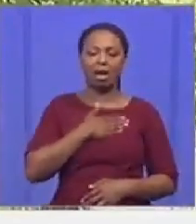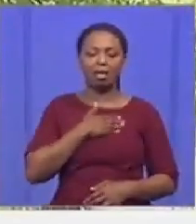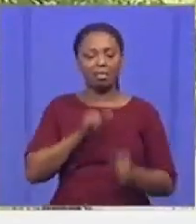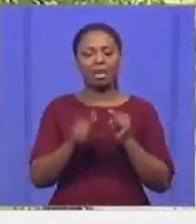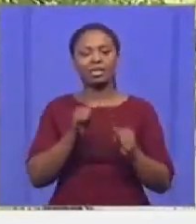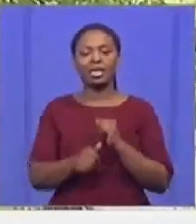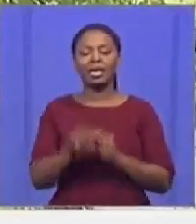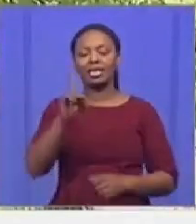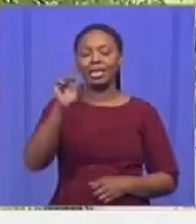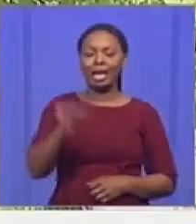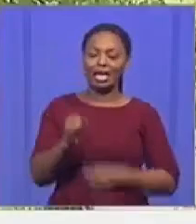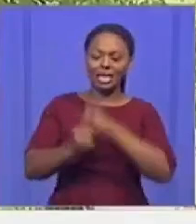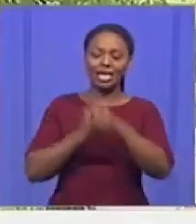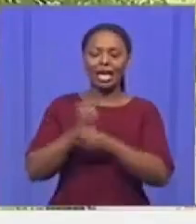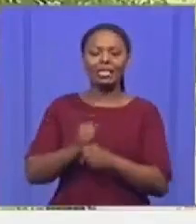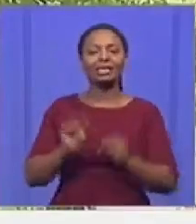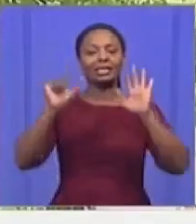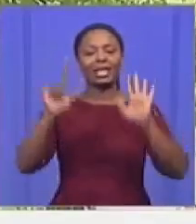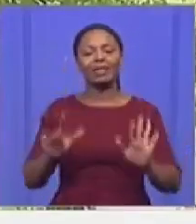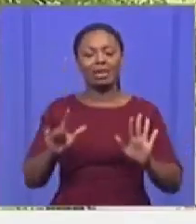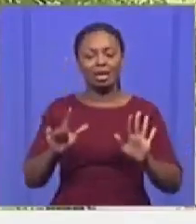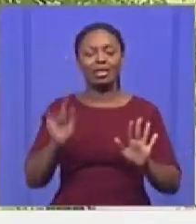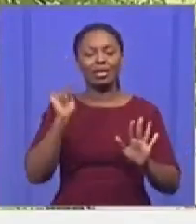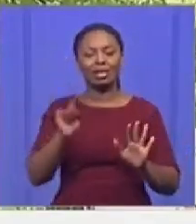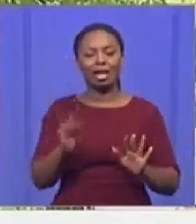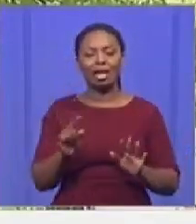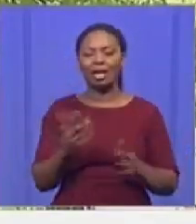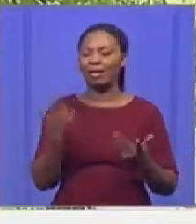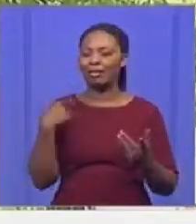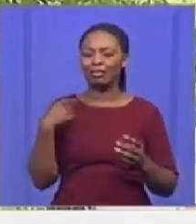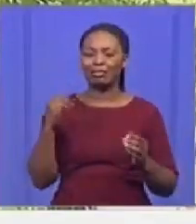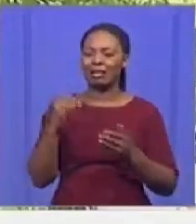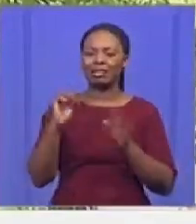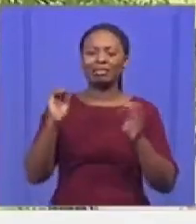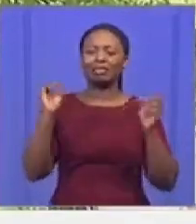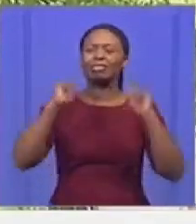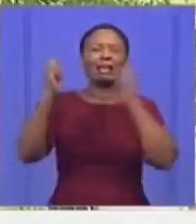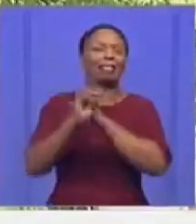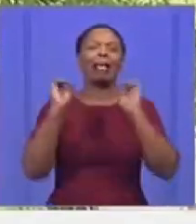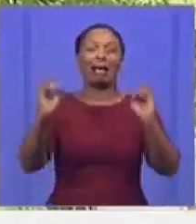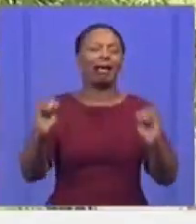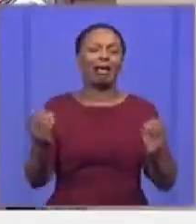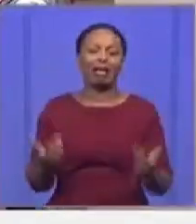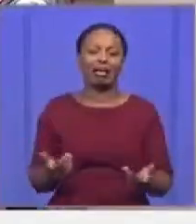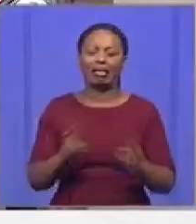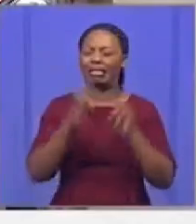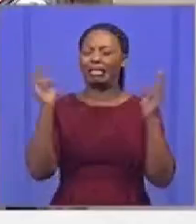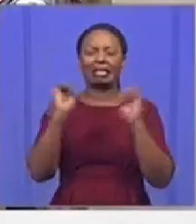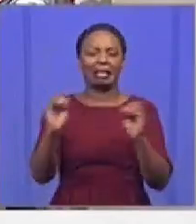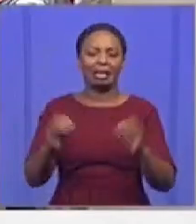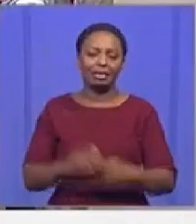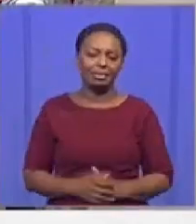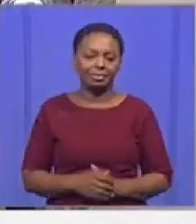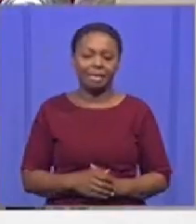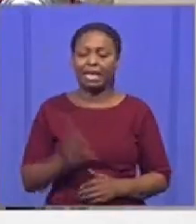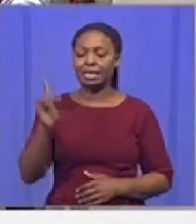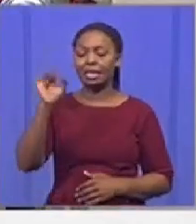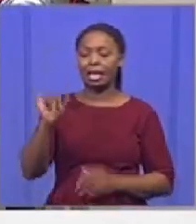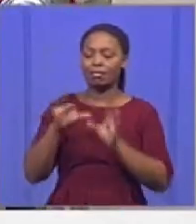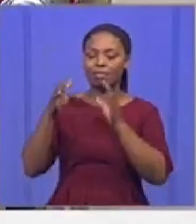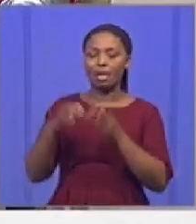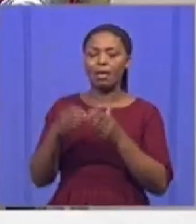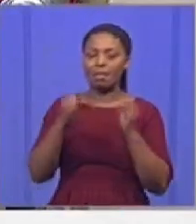DA for the past 7 years knows na difference aga ba difference aga ba next. Lekoko la DA le ntse le